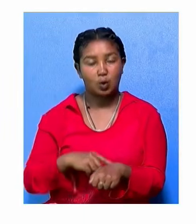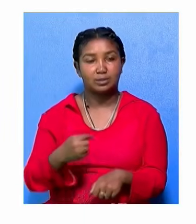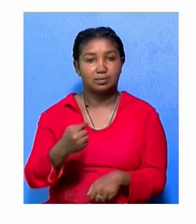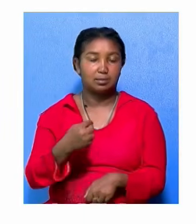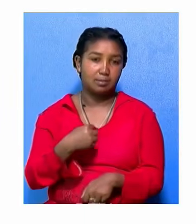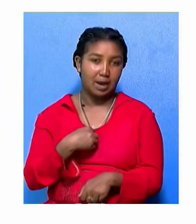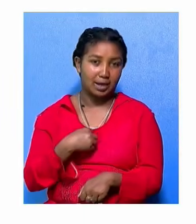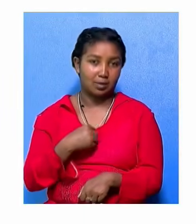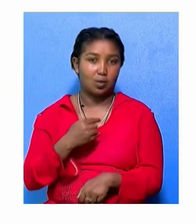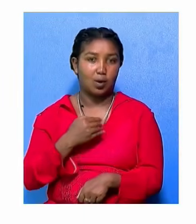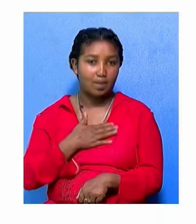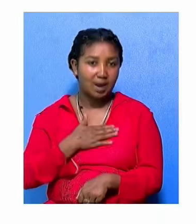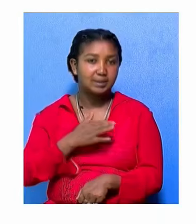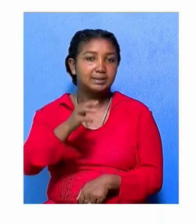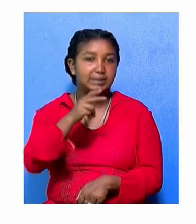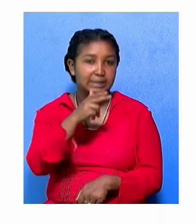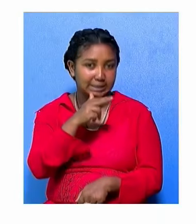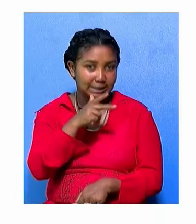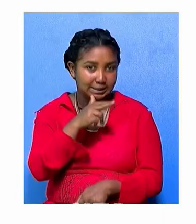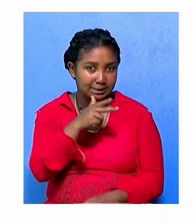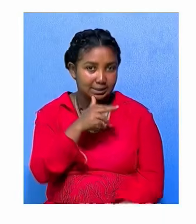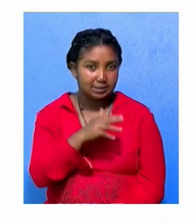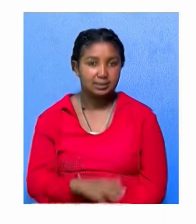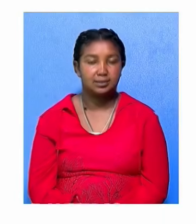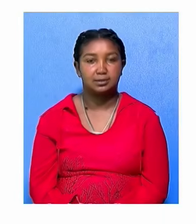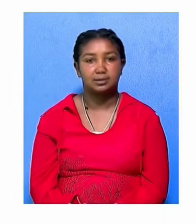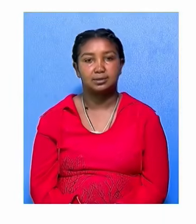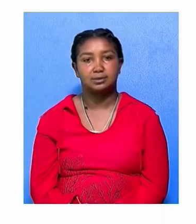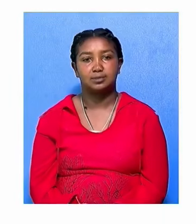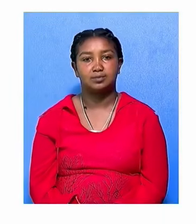my sister